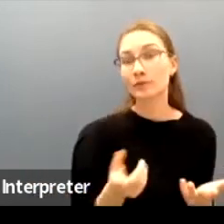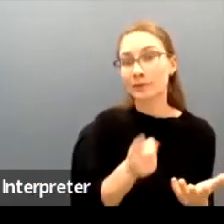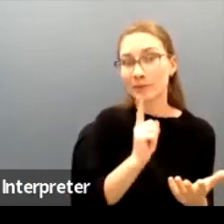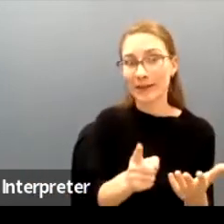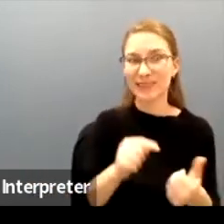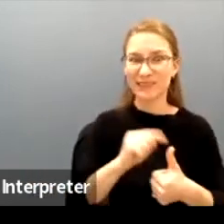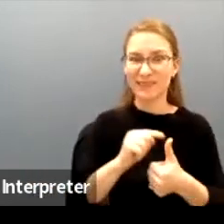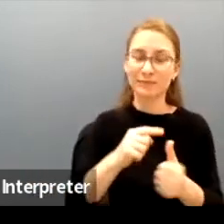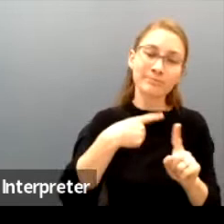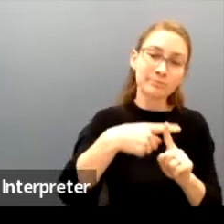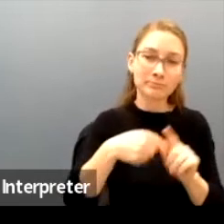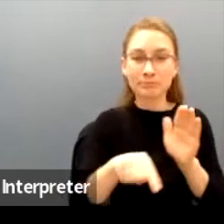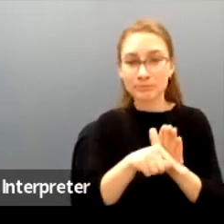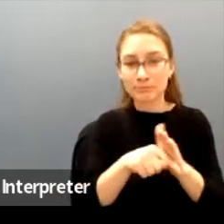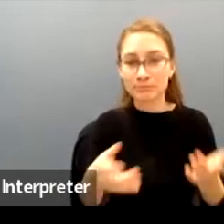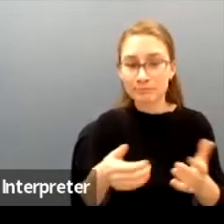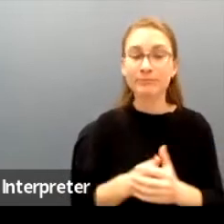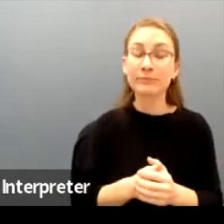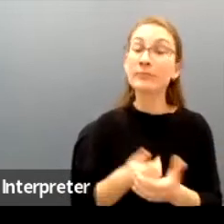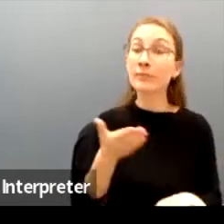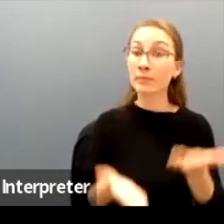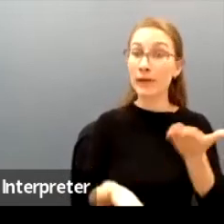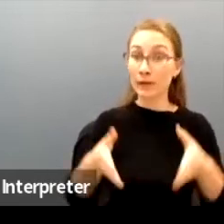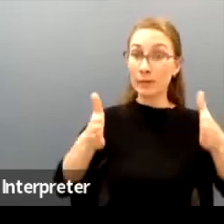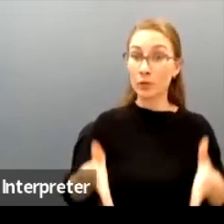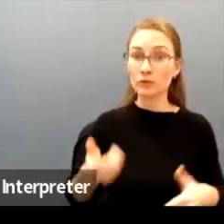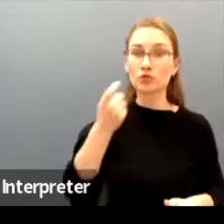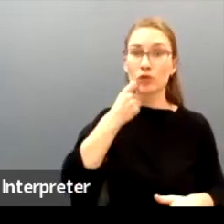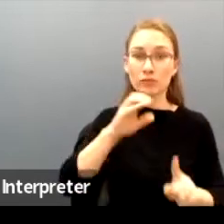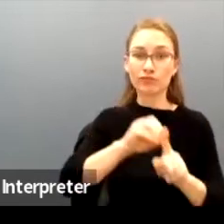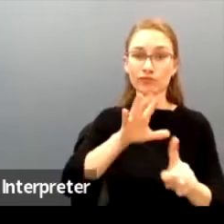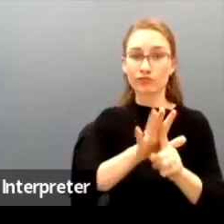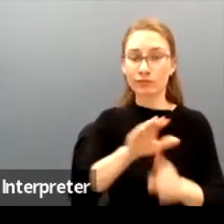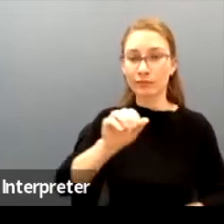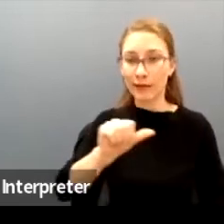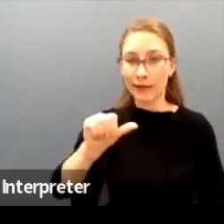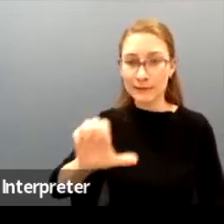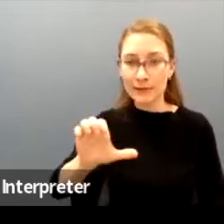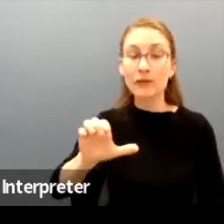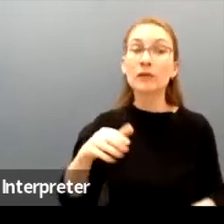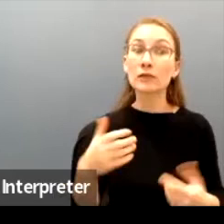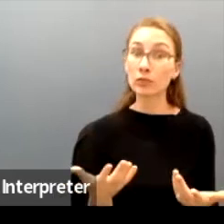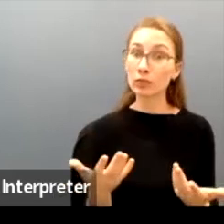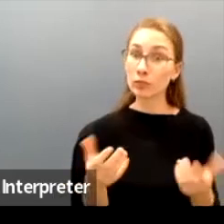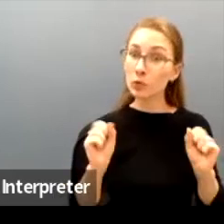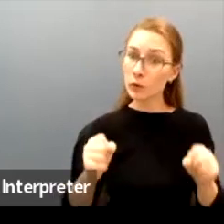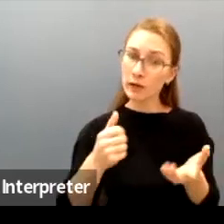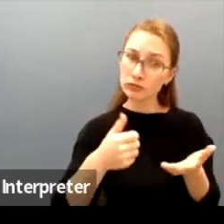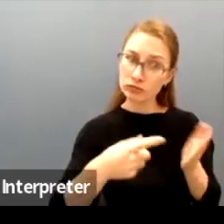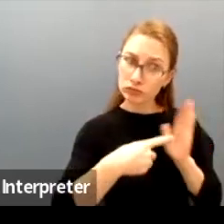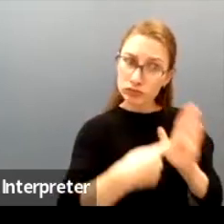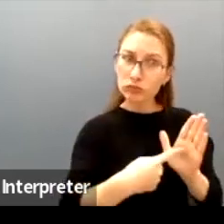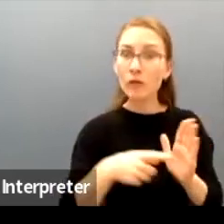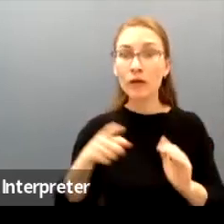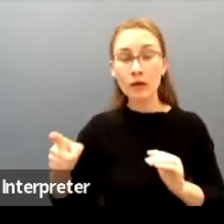out with AAC and they're learning, oh, I'm trying to understand if I give them this picture of bubbles and I exchange it,